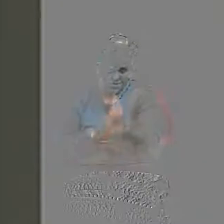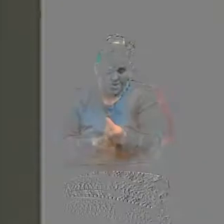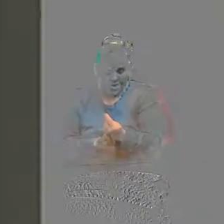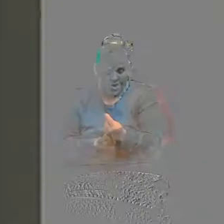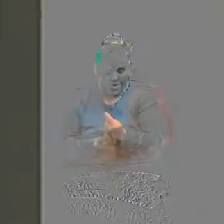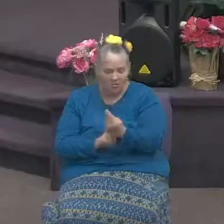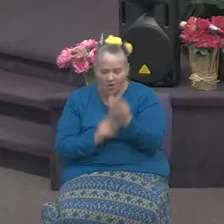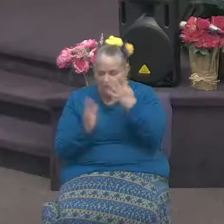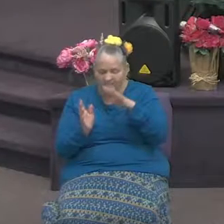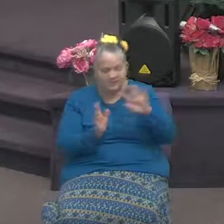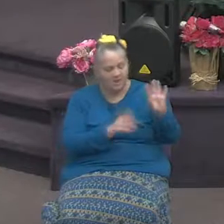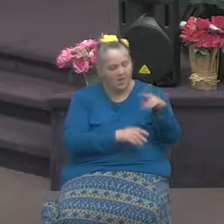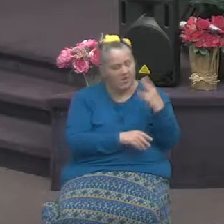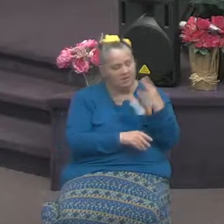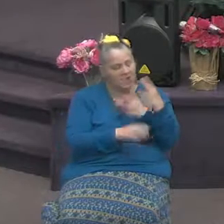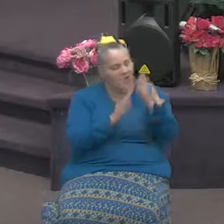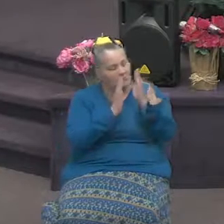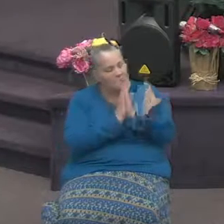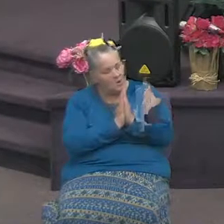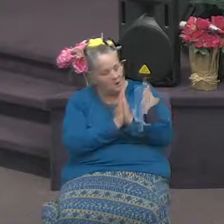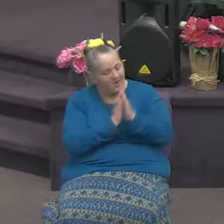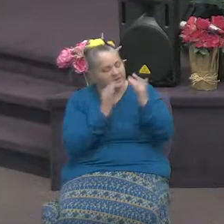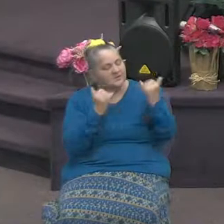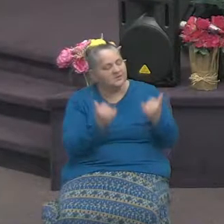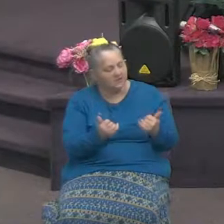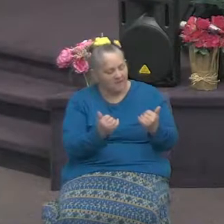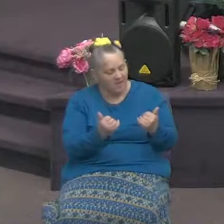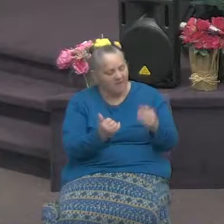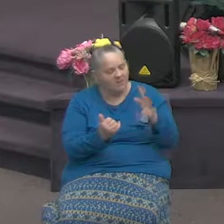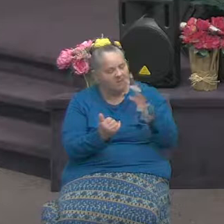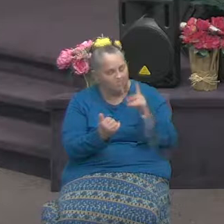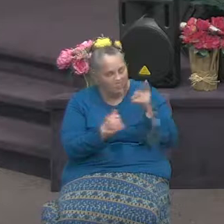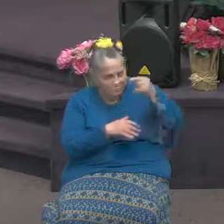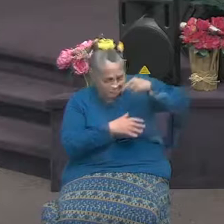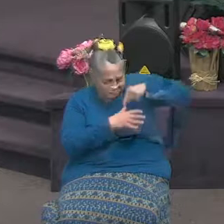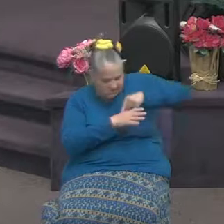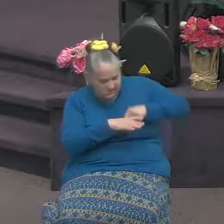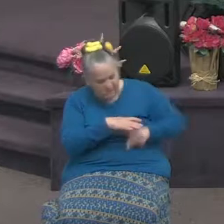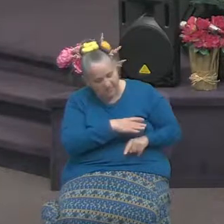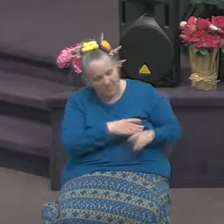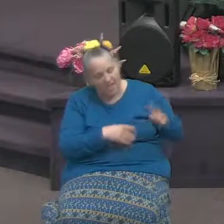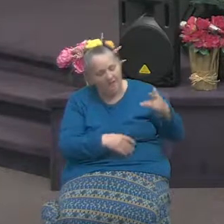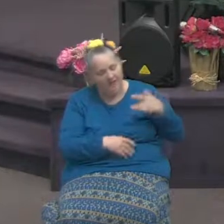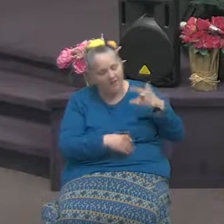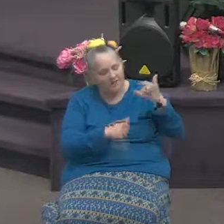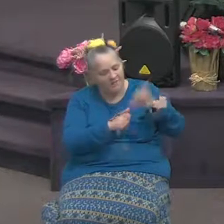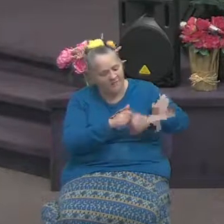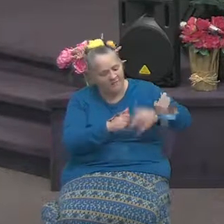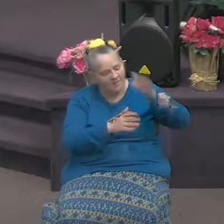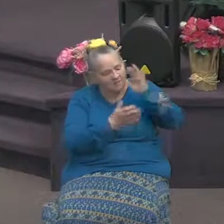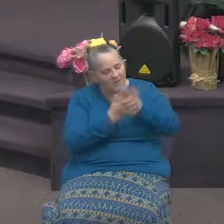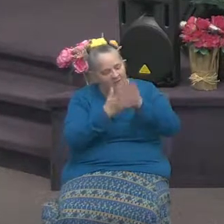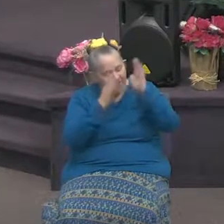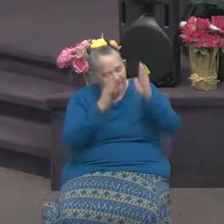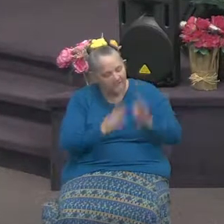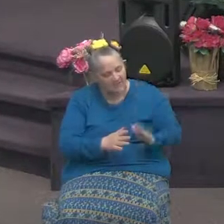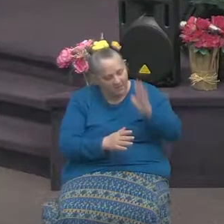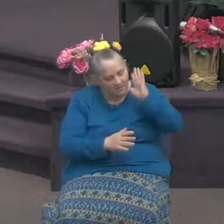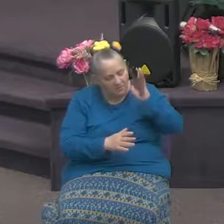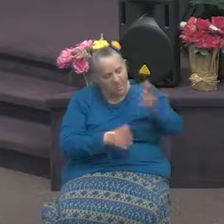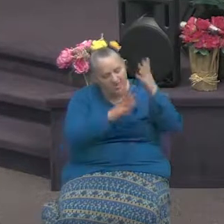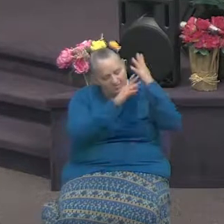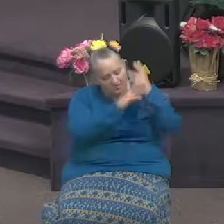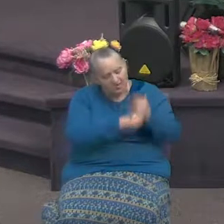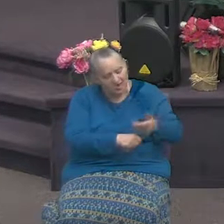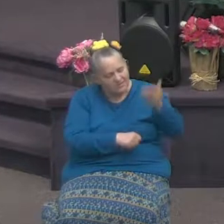you would never forsake us. I pray today that that would be rooted in the heart of every believer, that they would trust